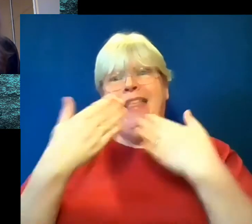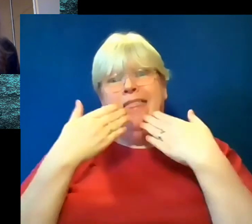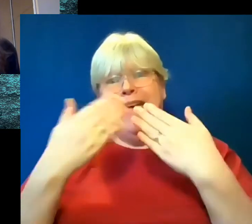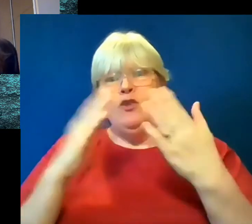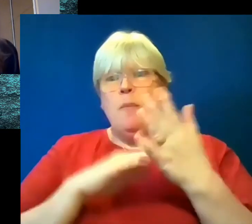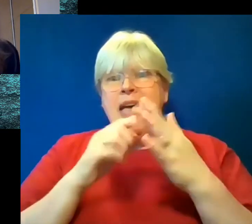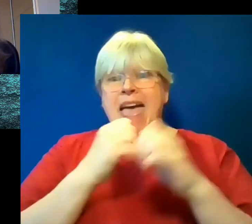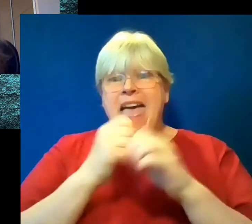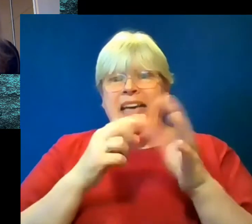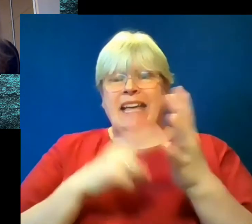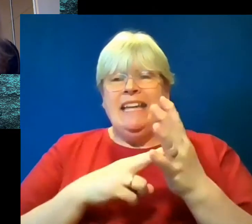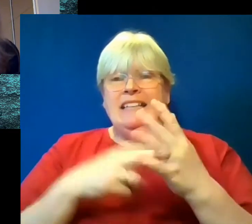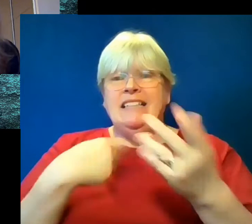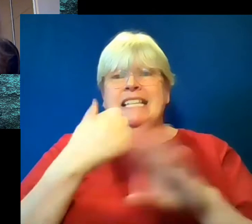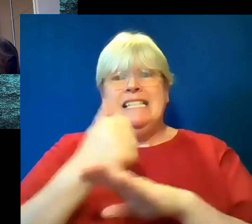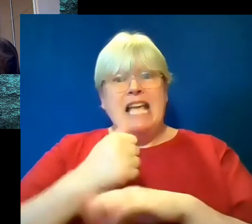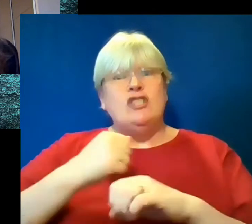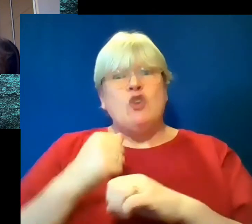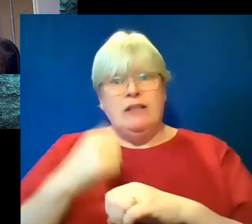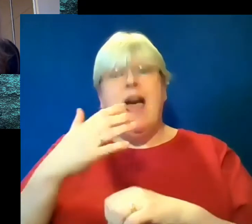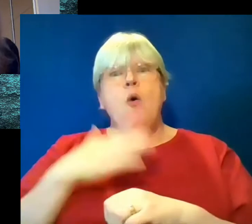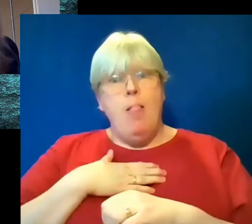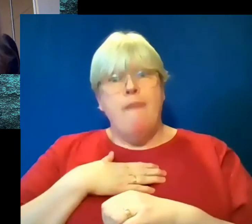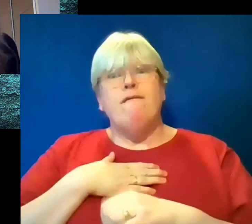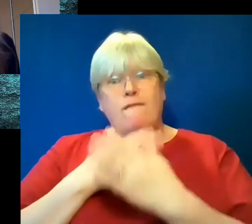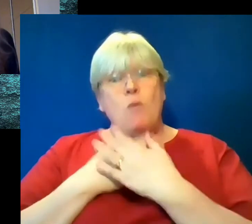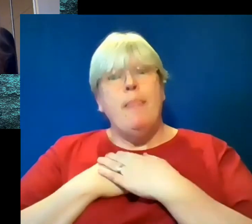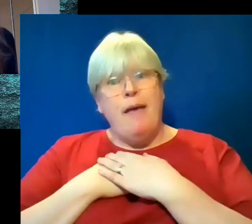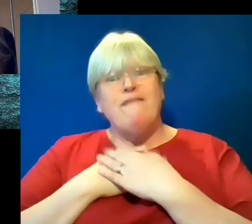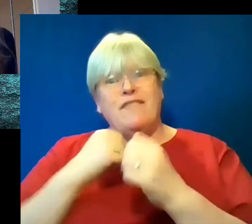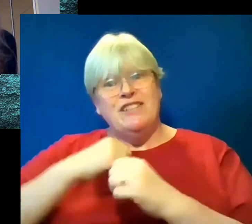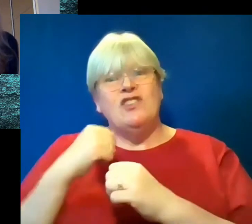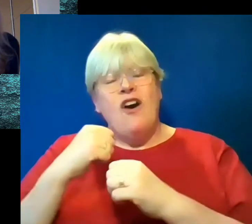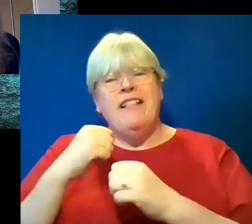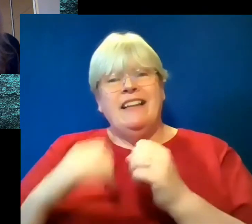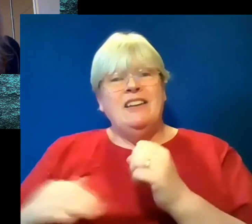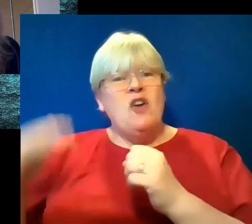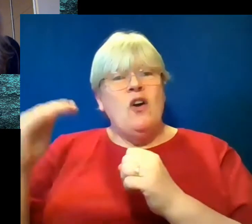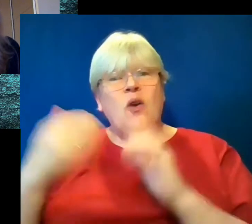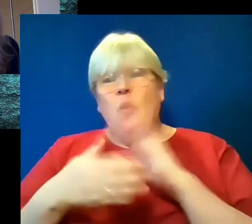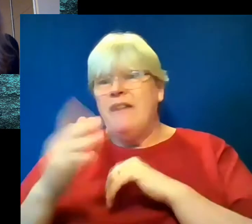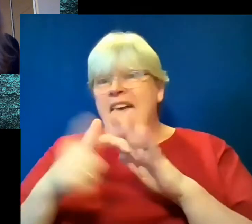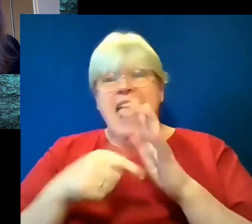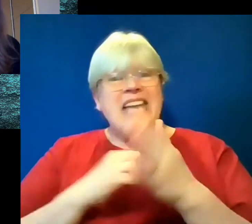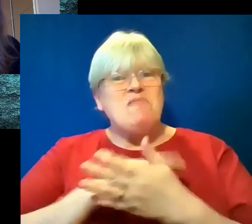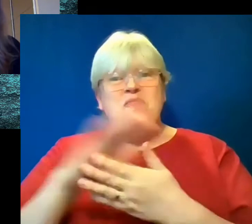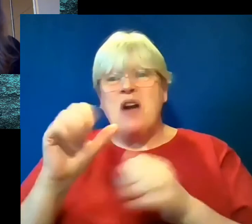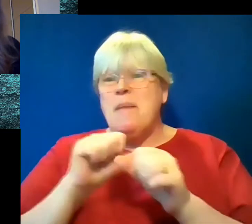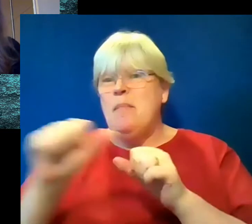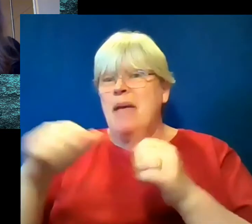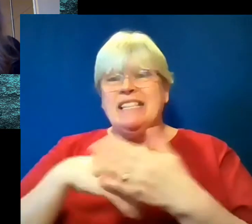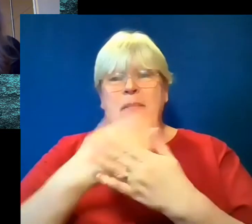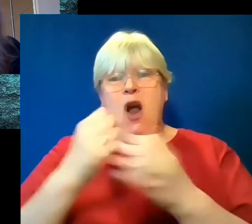I would love to write a book set in Scotland one day. I love Scotland. Going up for the Edinburgh Festival is always one of the best bits of my